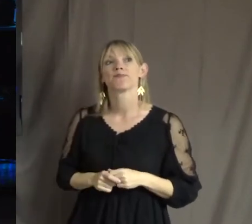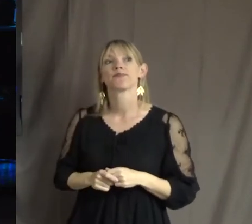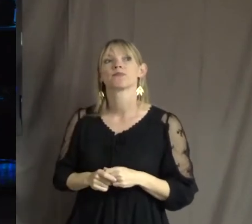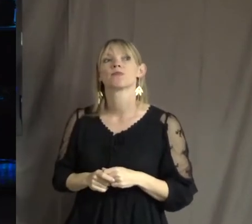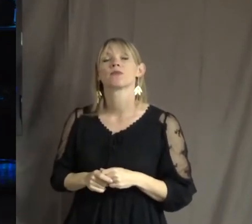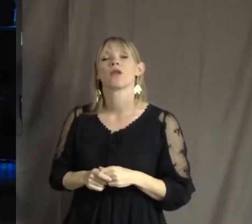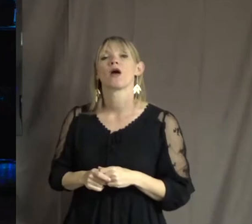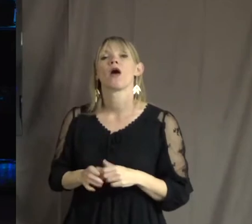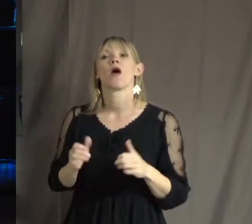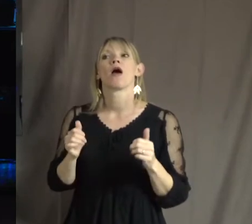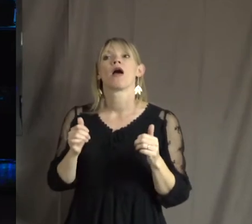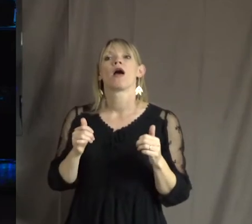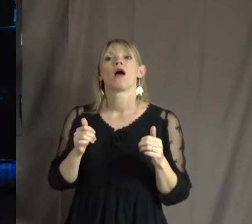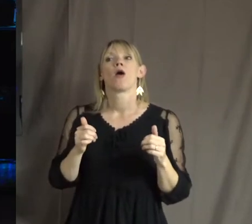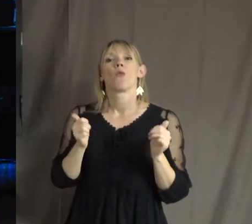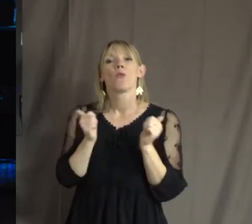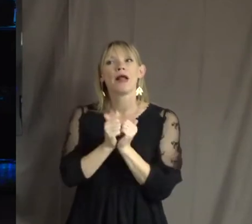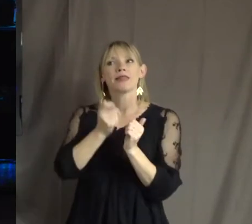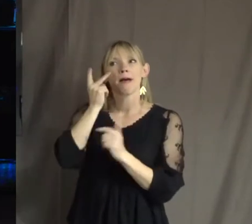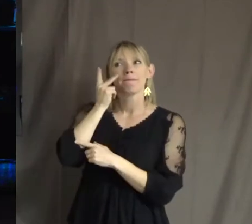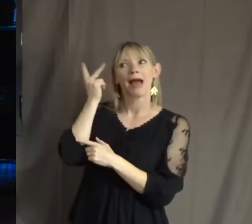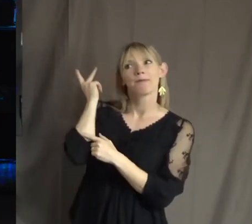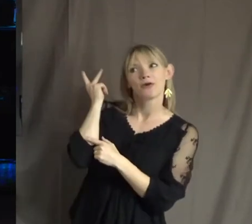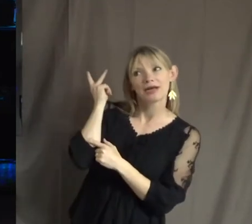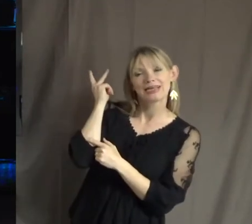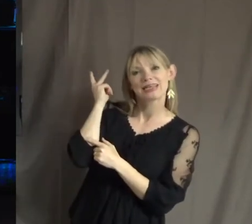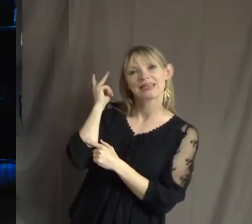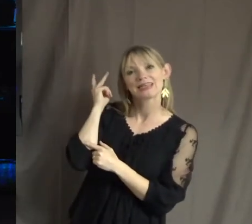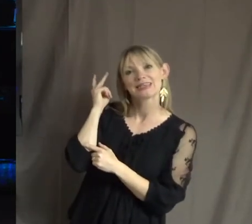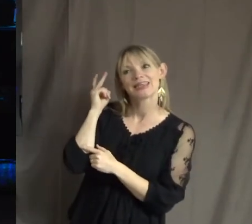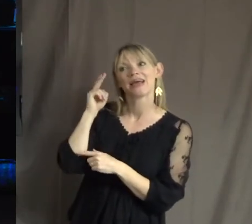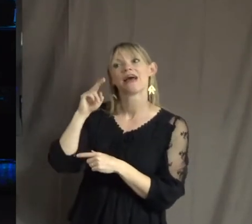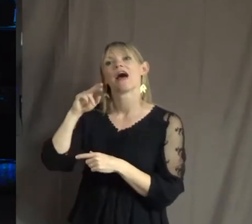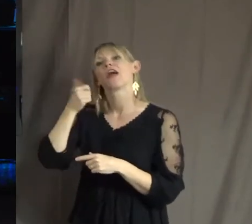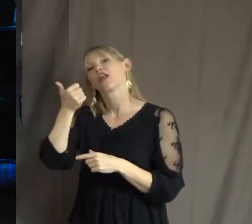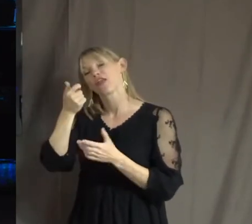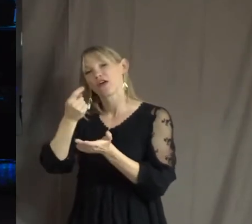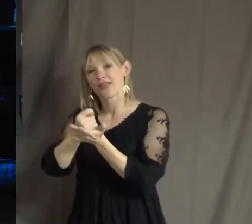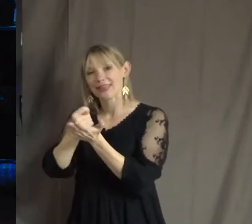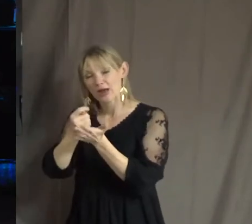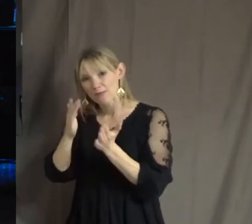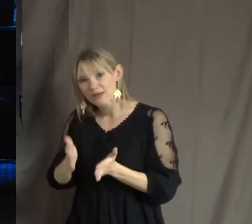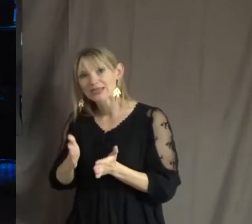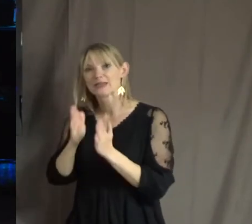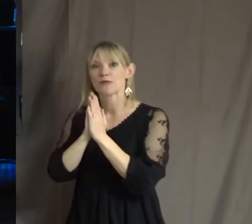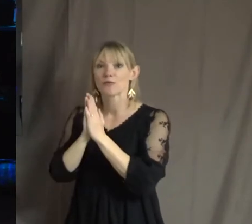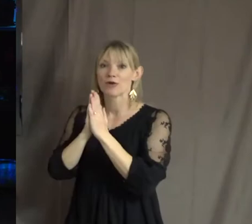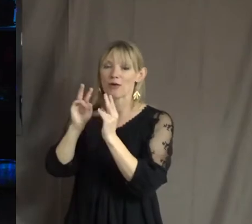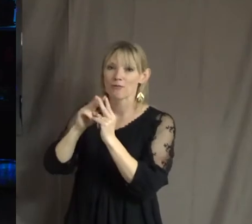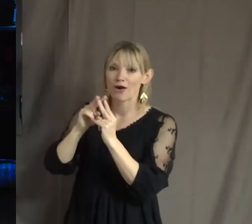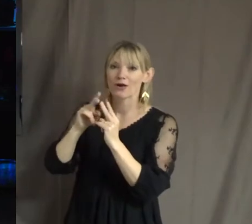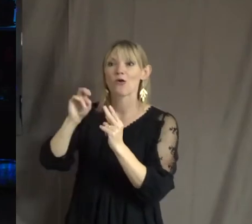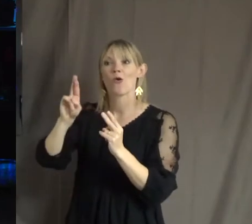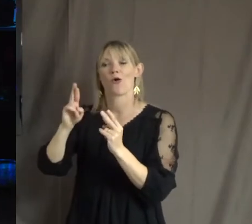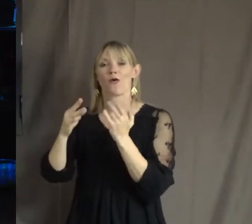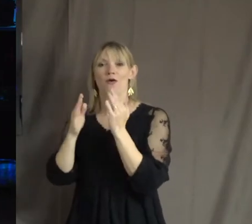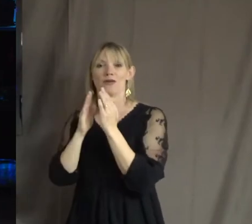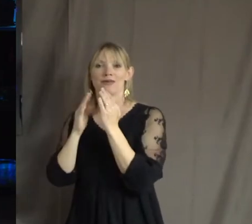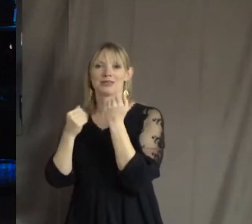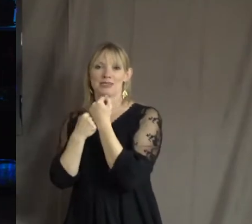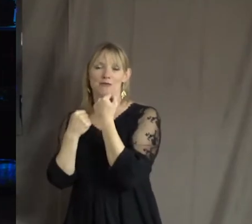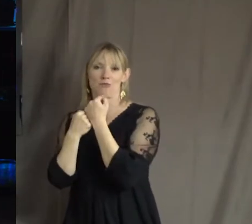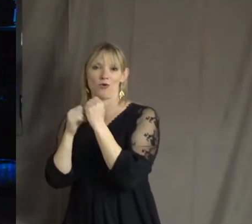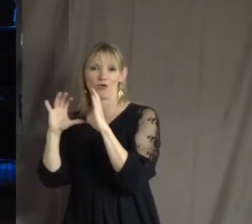seasoned with memories, and optional, one good therapist, a practitioner, or a support group. And